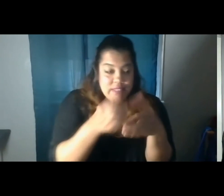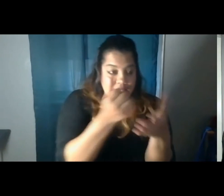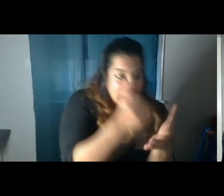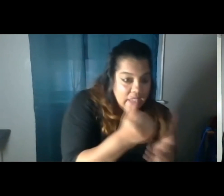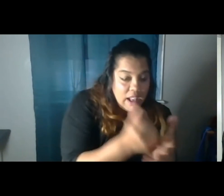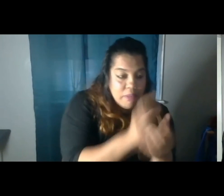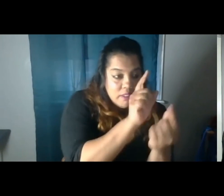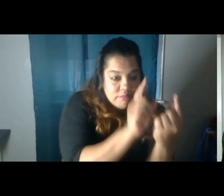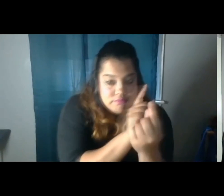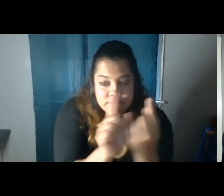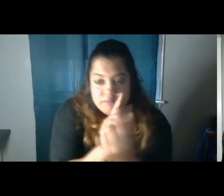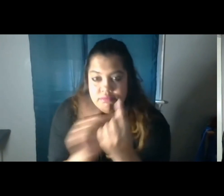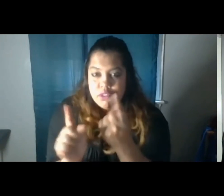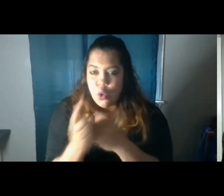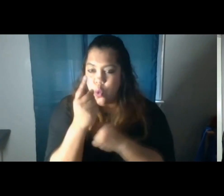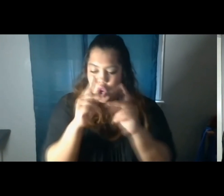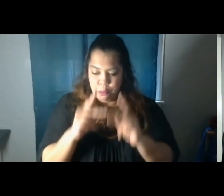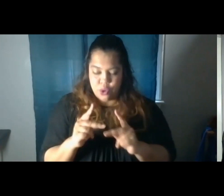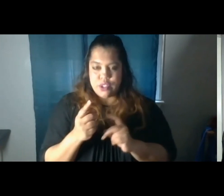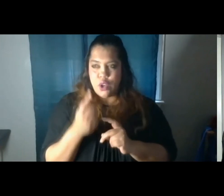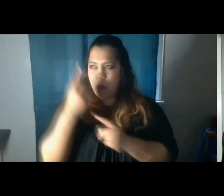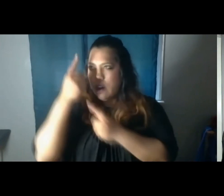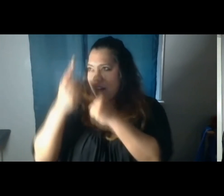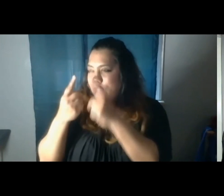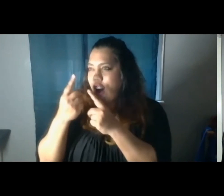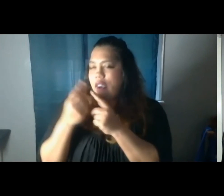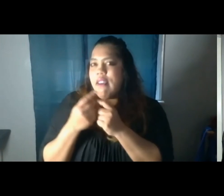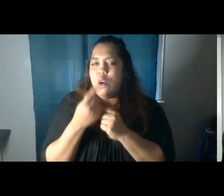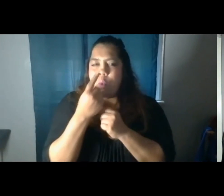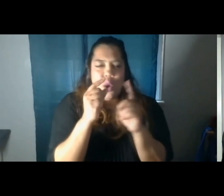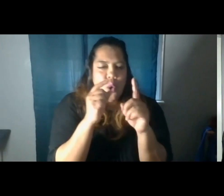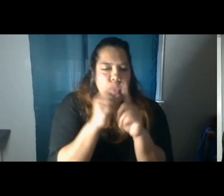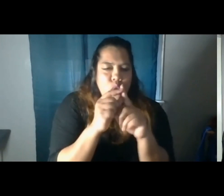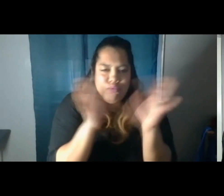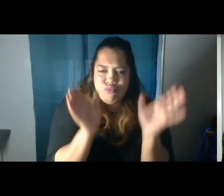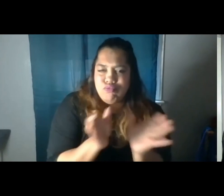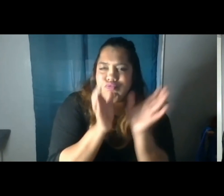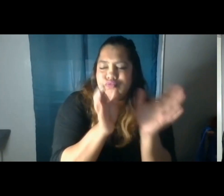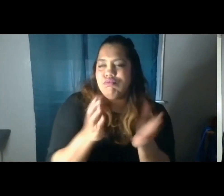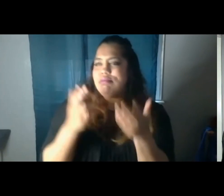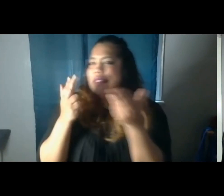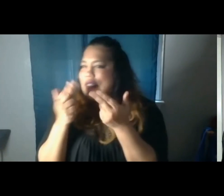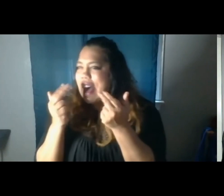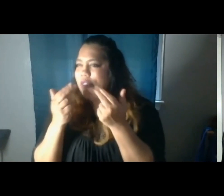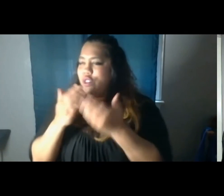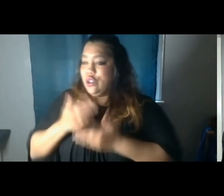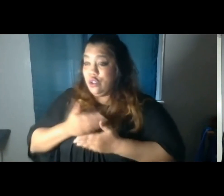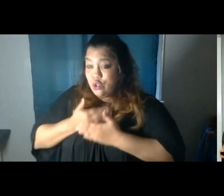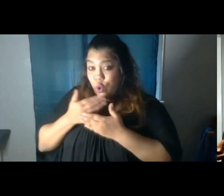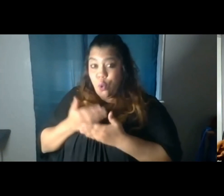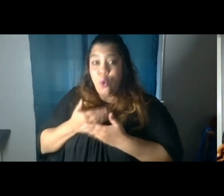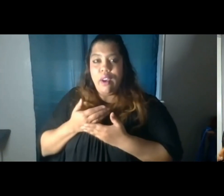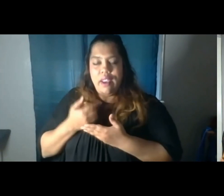at a time, one word of encouragement and laughter and joy at a time, sending